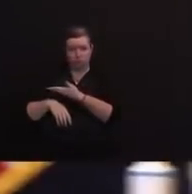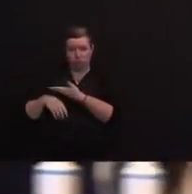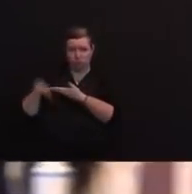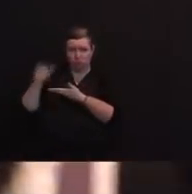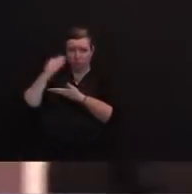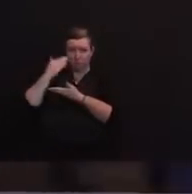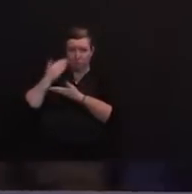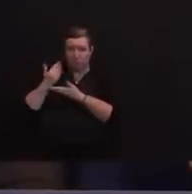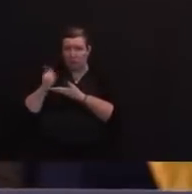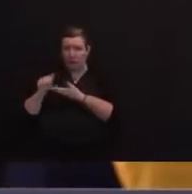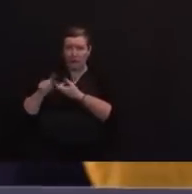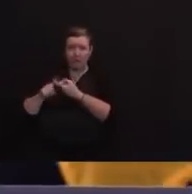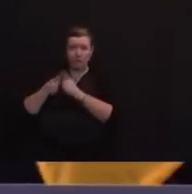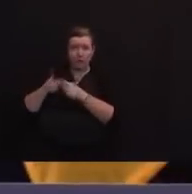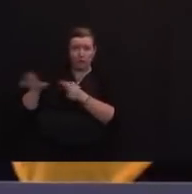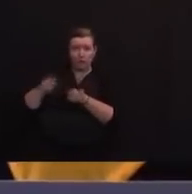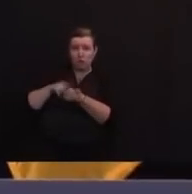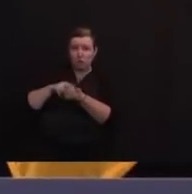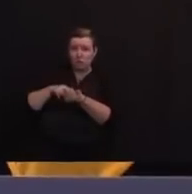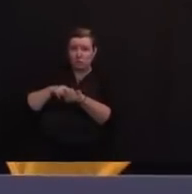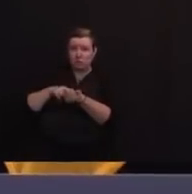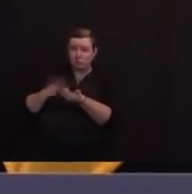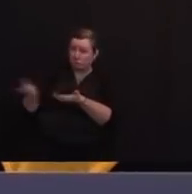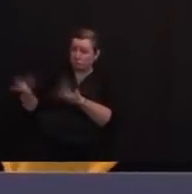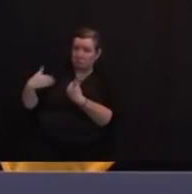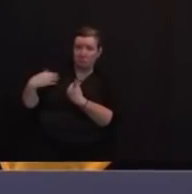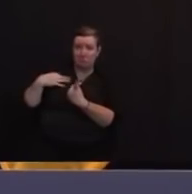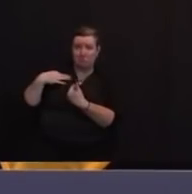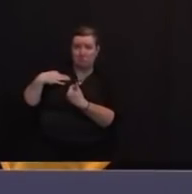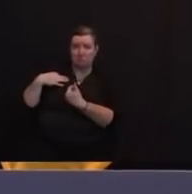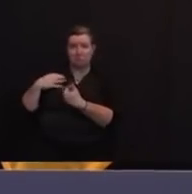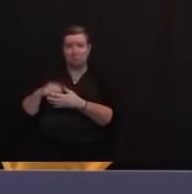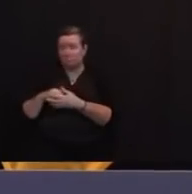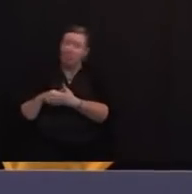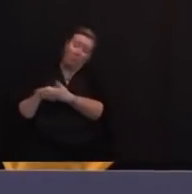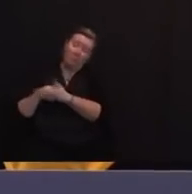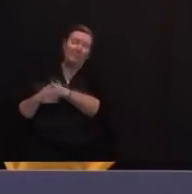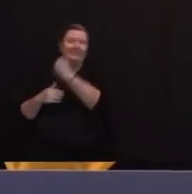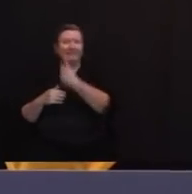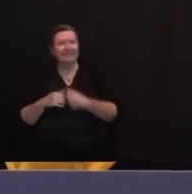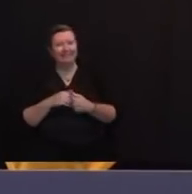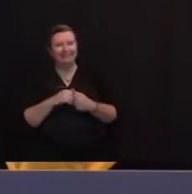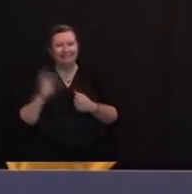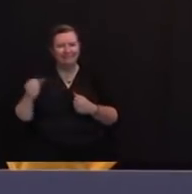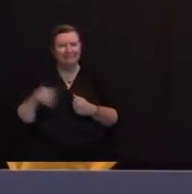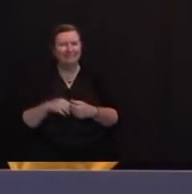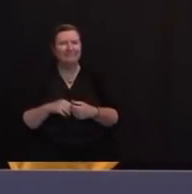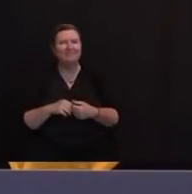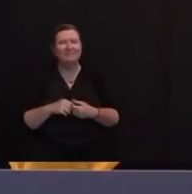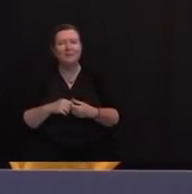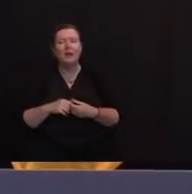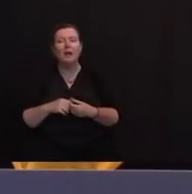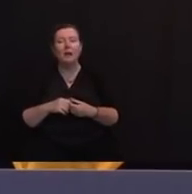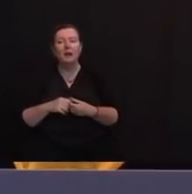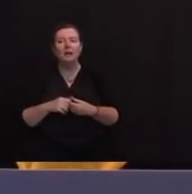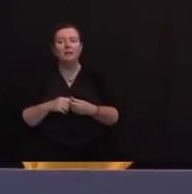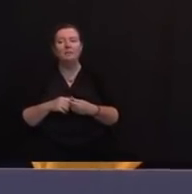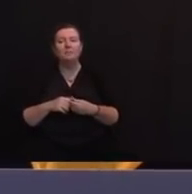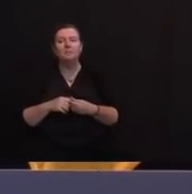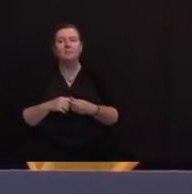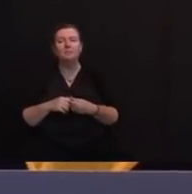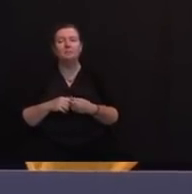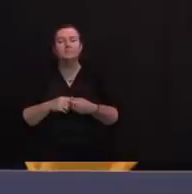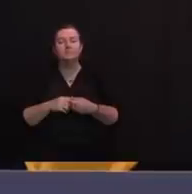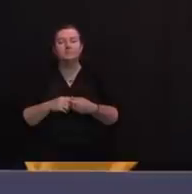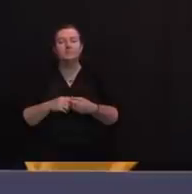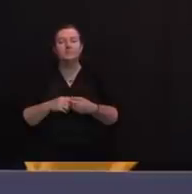the microphone today is being held by Matt Stanishi, who I had the honor of swearing in as a member of the Greenbrook Town Council on Sunday. So, Matt,